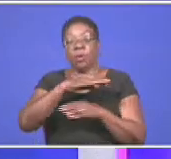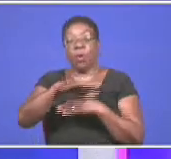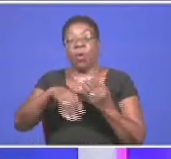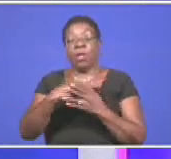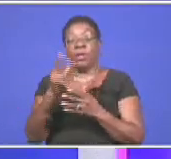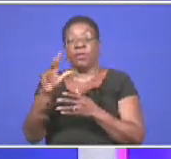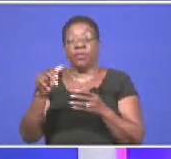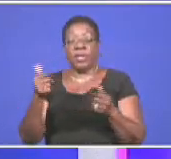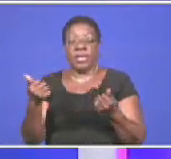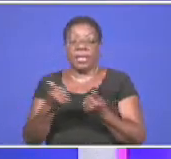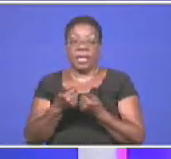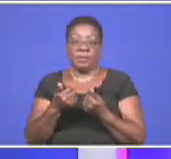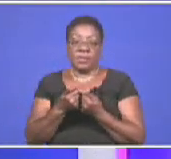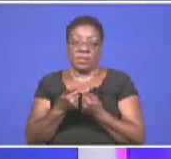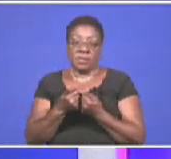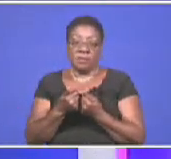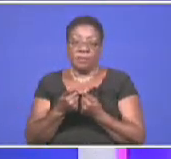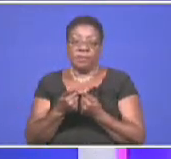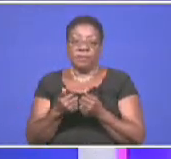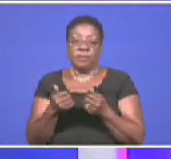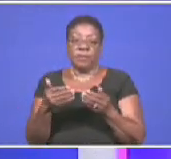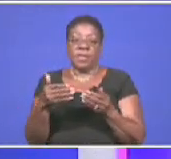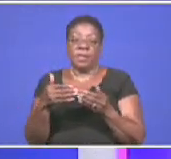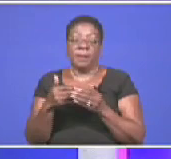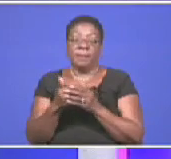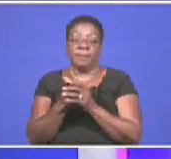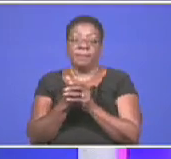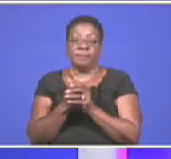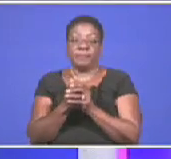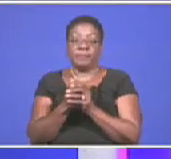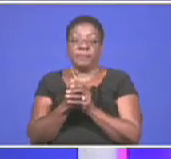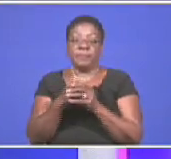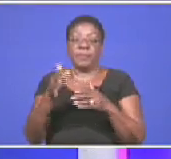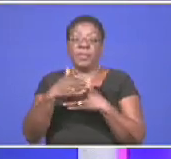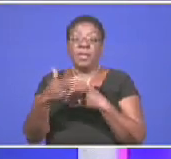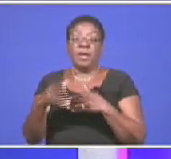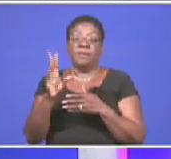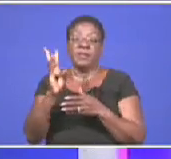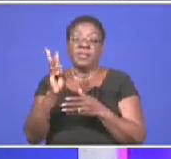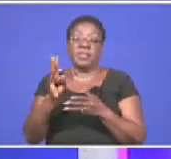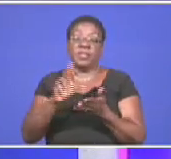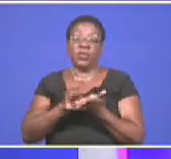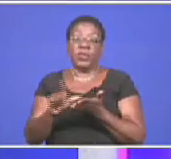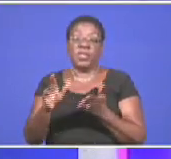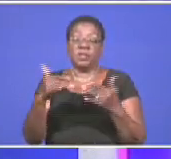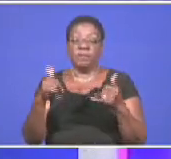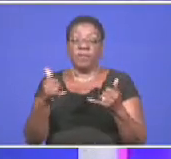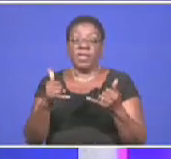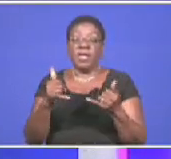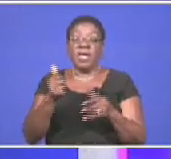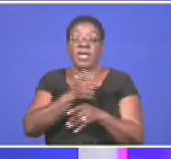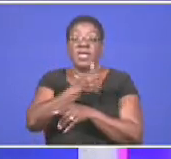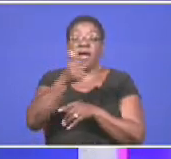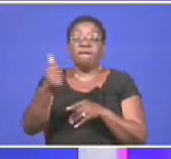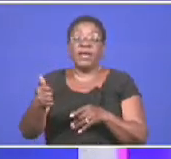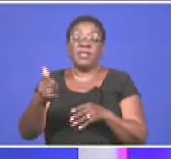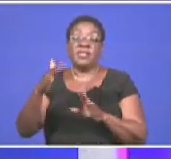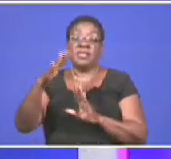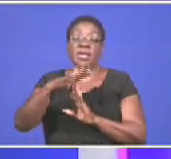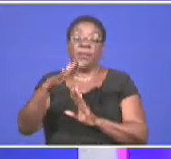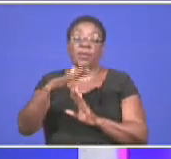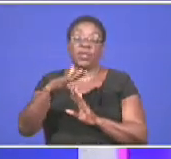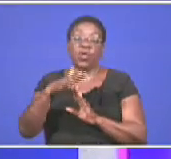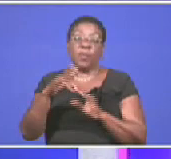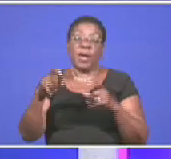Checkers Cafe winning 2 of 3 against the NUA Crusaders. After 6 weeks of play, the Avengers on top at 14-4.